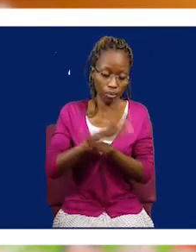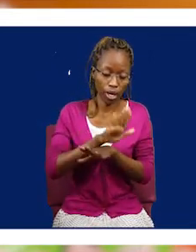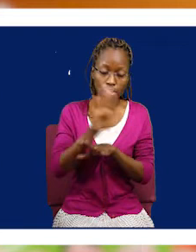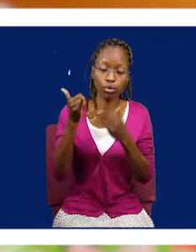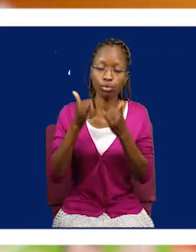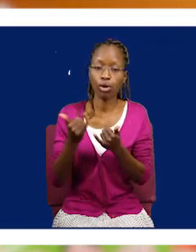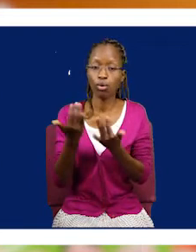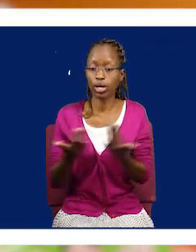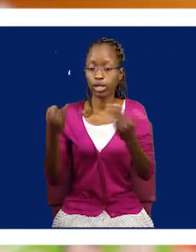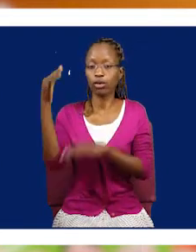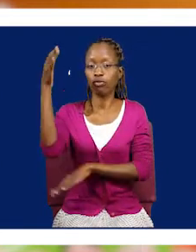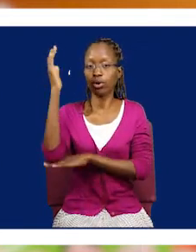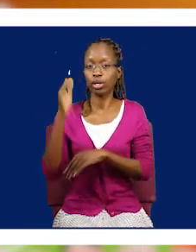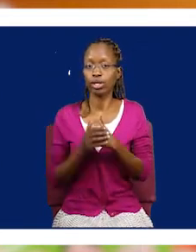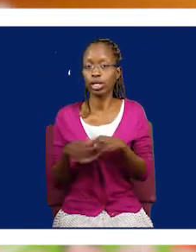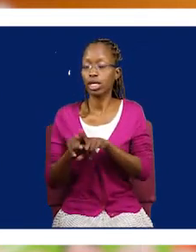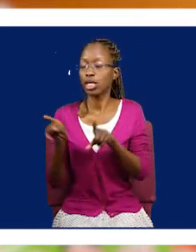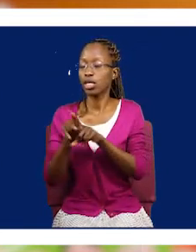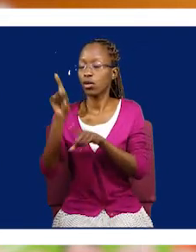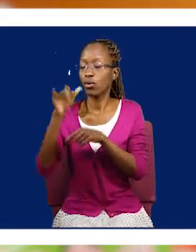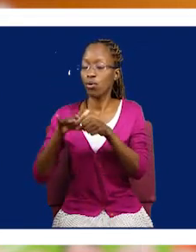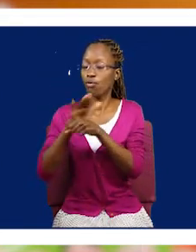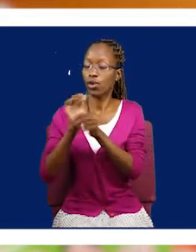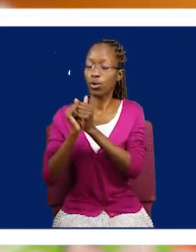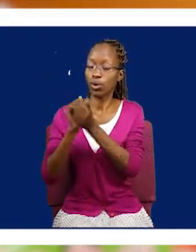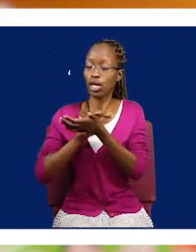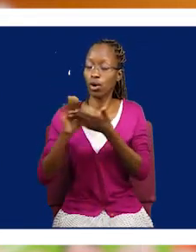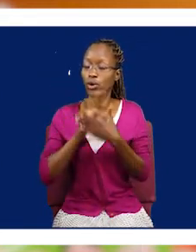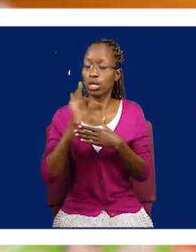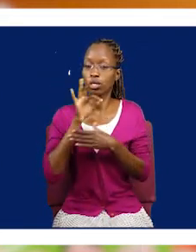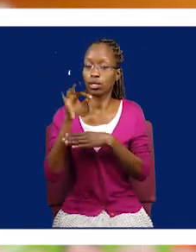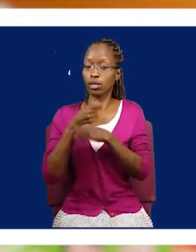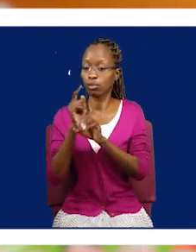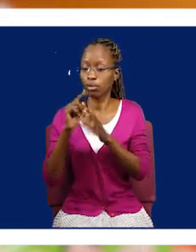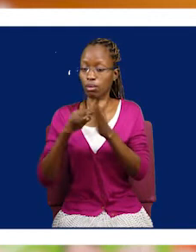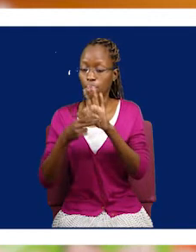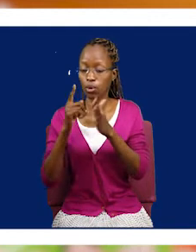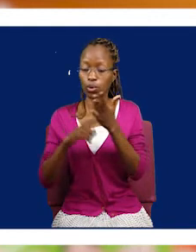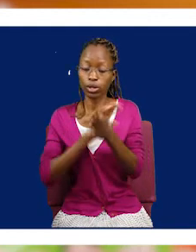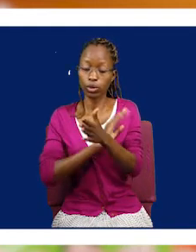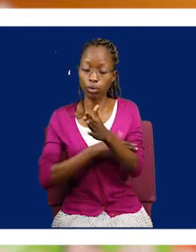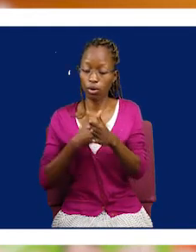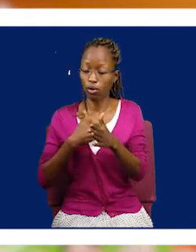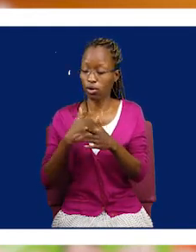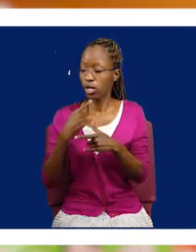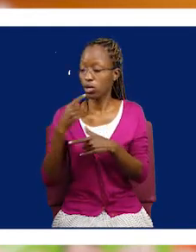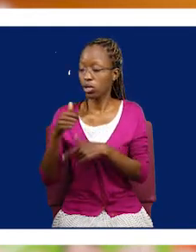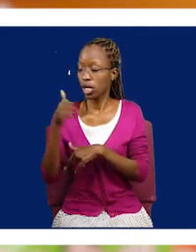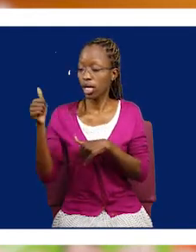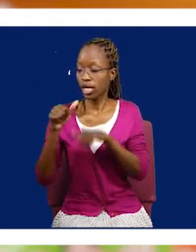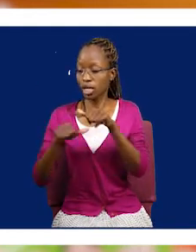are now a child of God. And you are filled with the Holy Spirit. That means you have power to go and tell